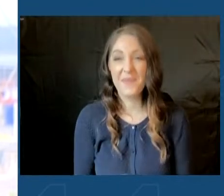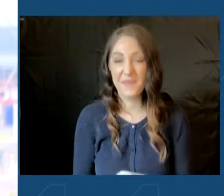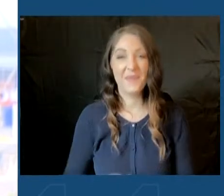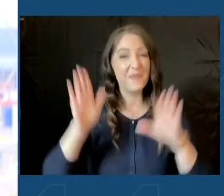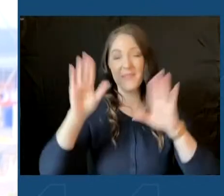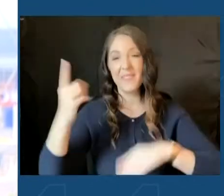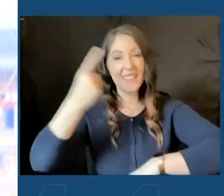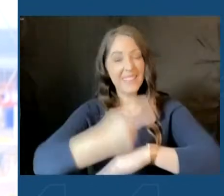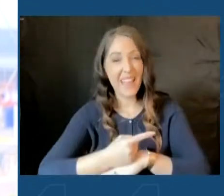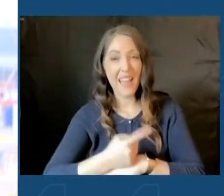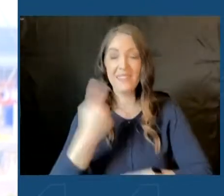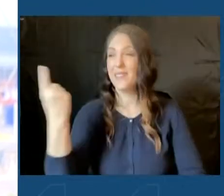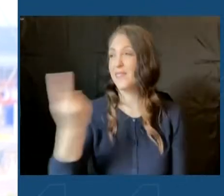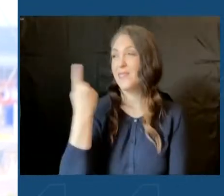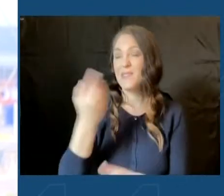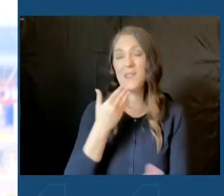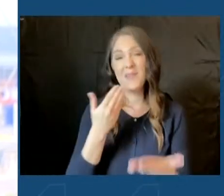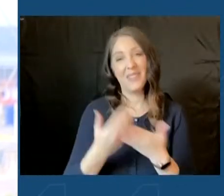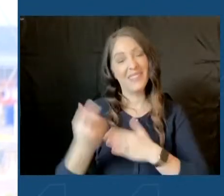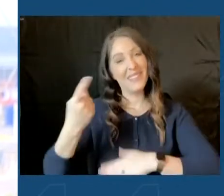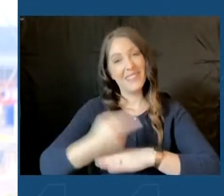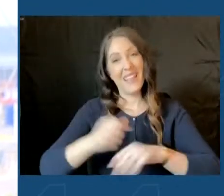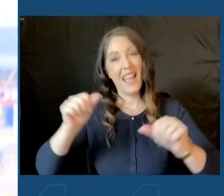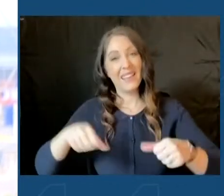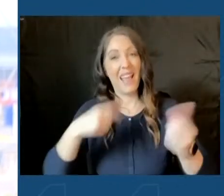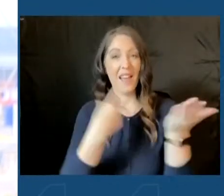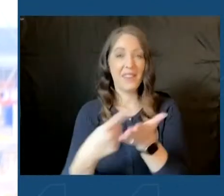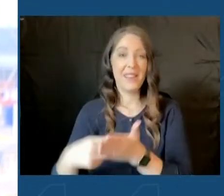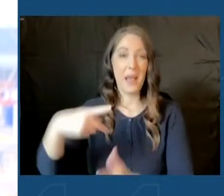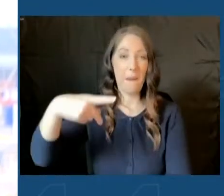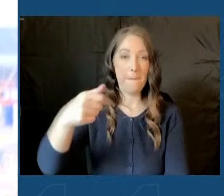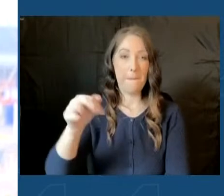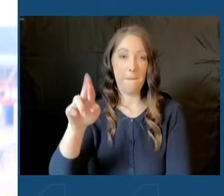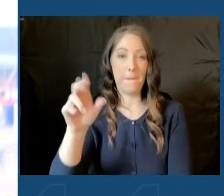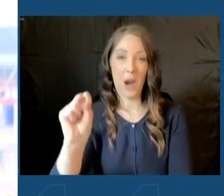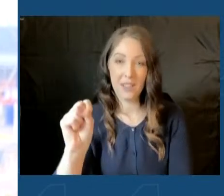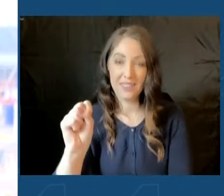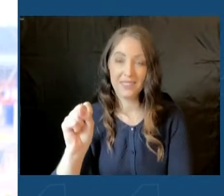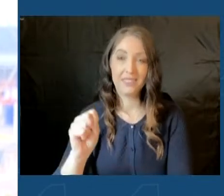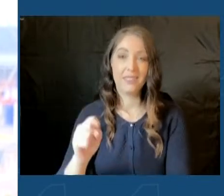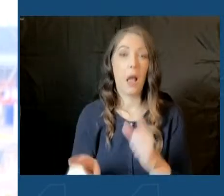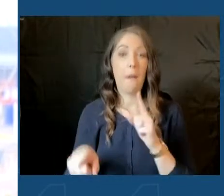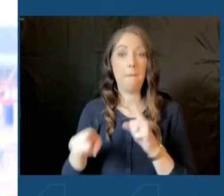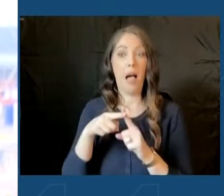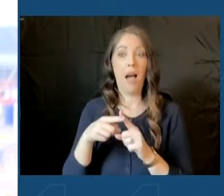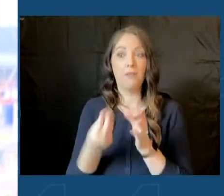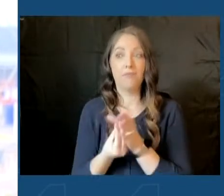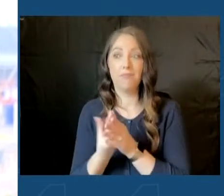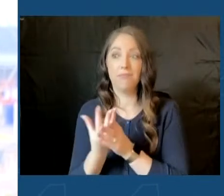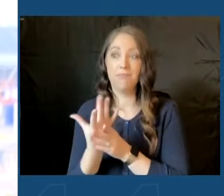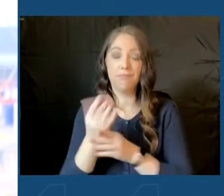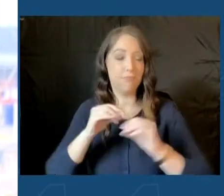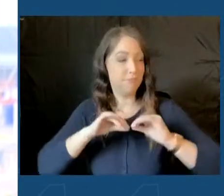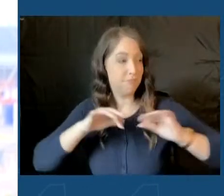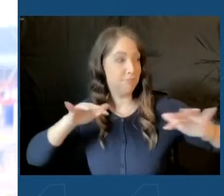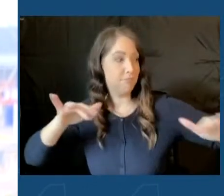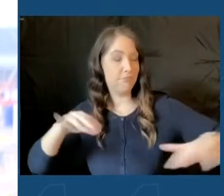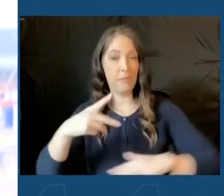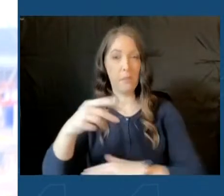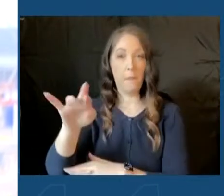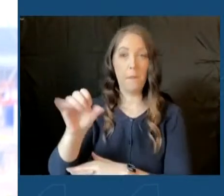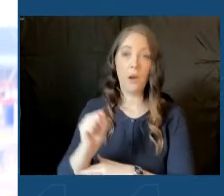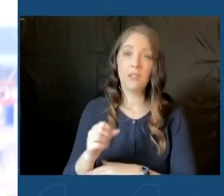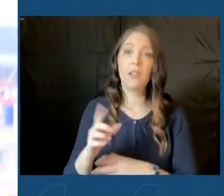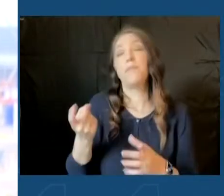always a great day when you get to talk about parks and when you talk about enhancement to parks. And as the governor, and thank you, I should